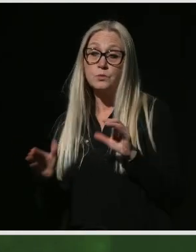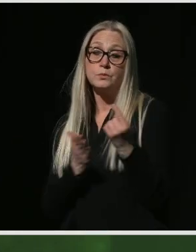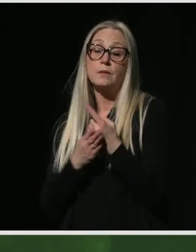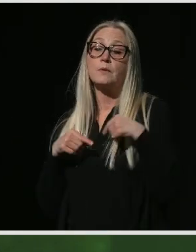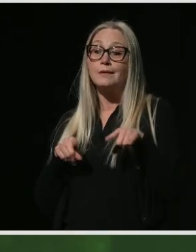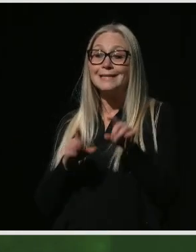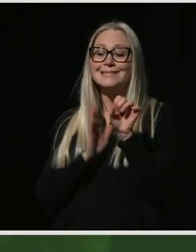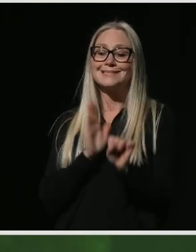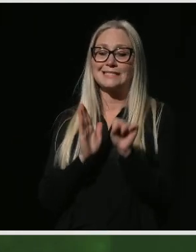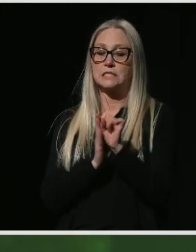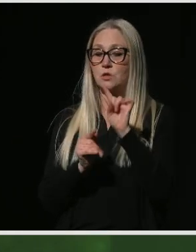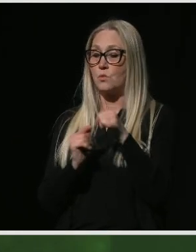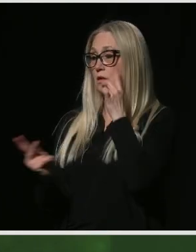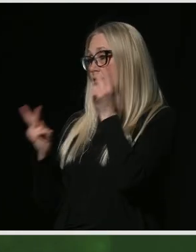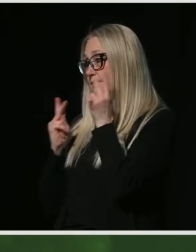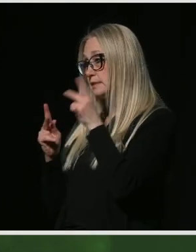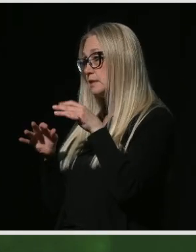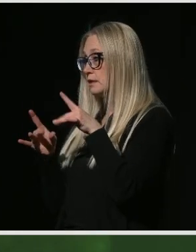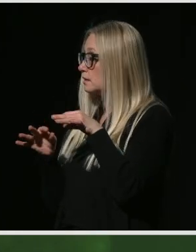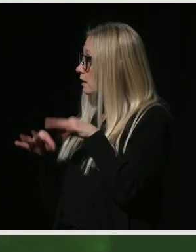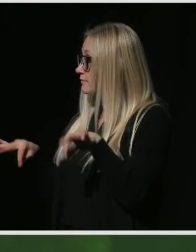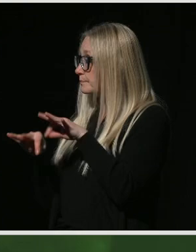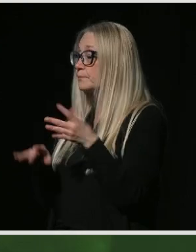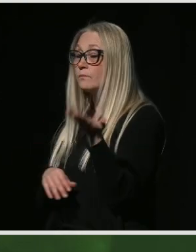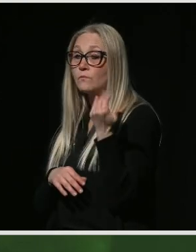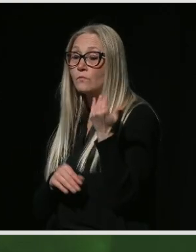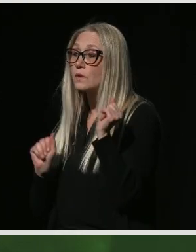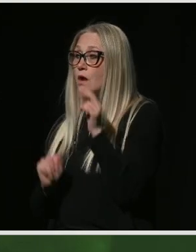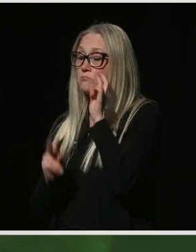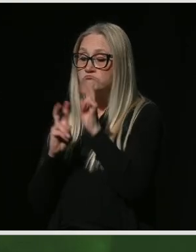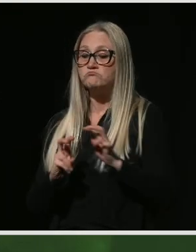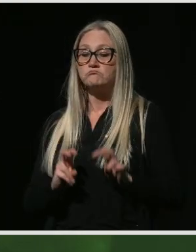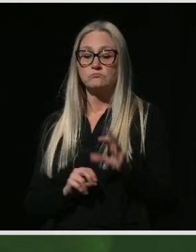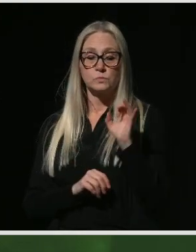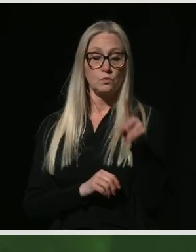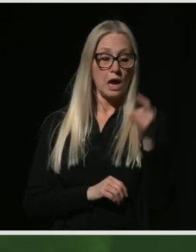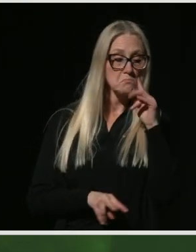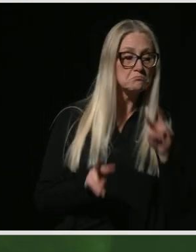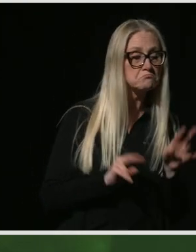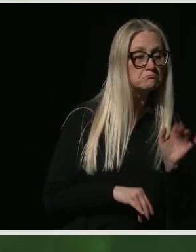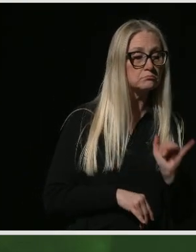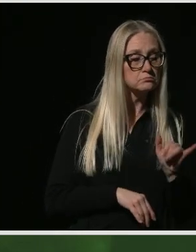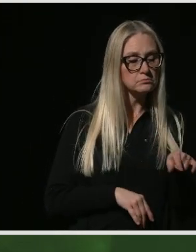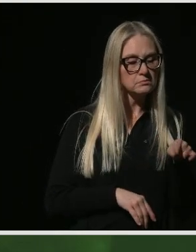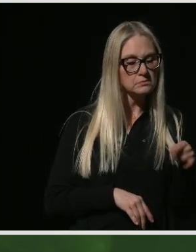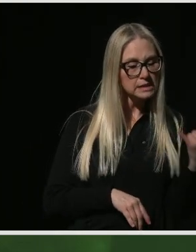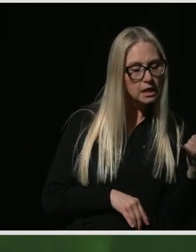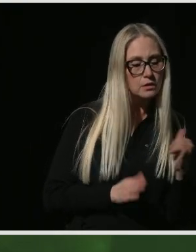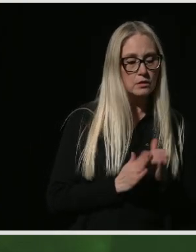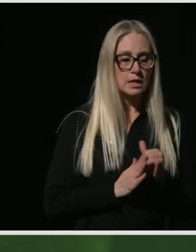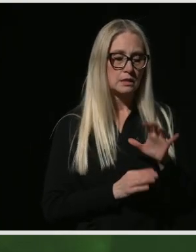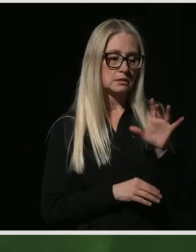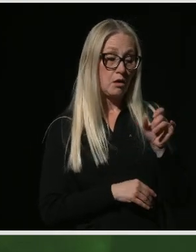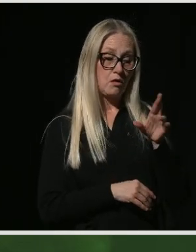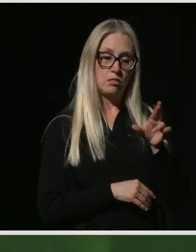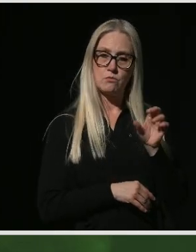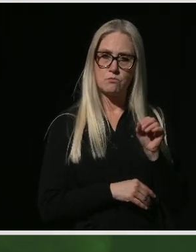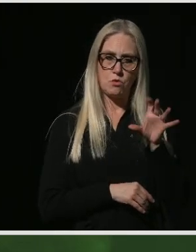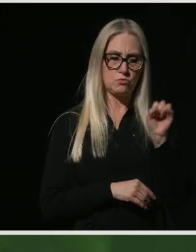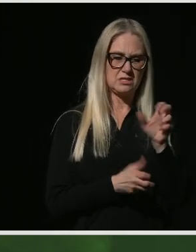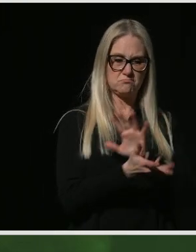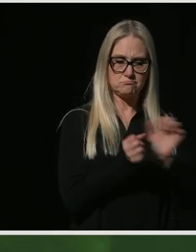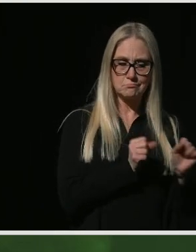season when they go to visit a field. Used to be that you would look at your crop, if it's yellow, oh, that's chlorosis, let's apply more nitrogen. But really, it could be